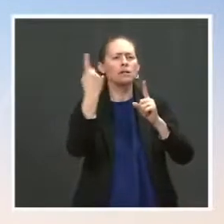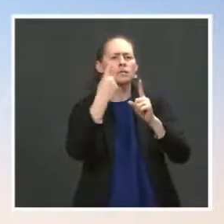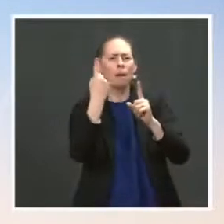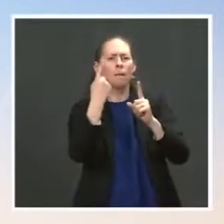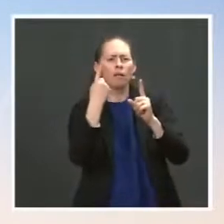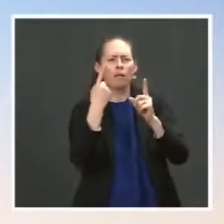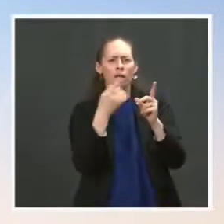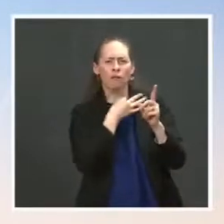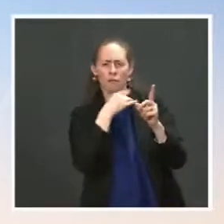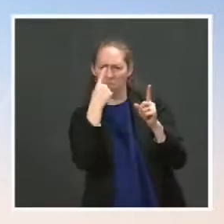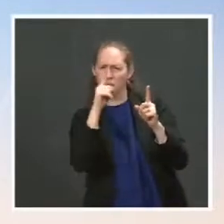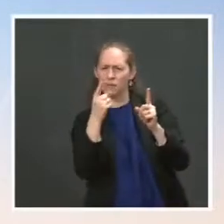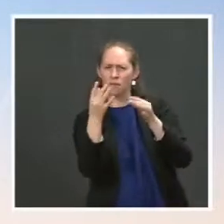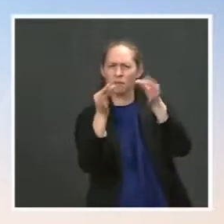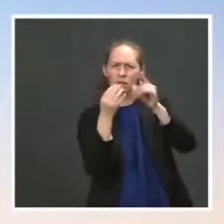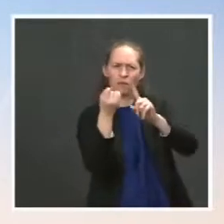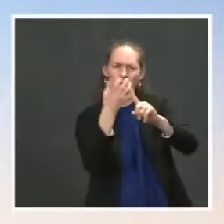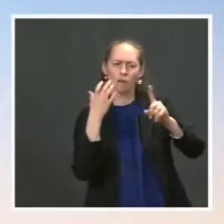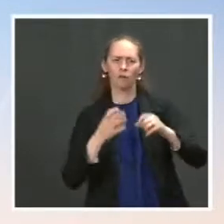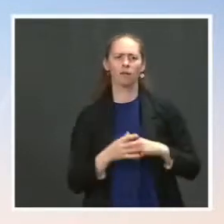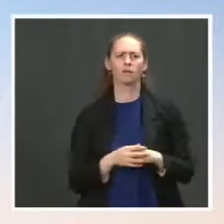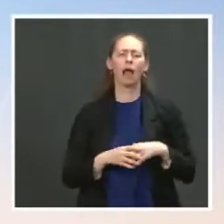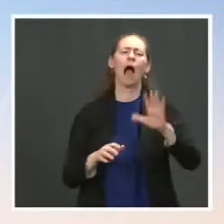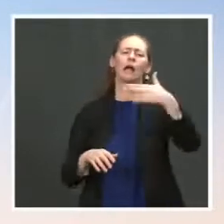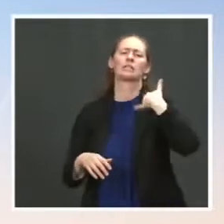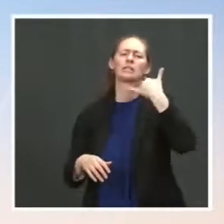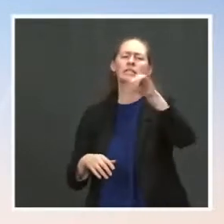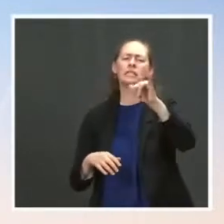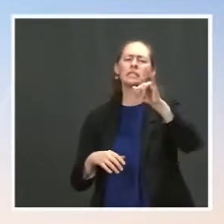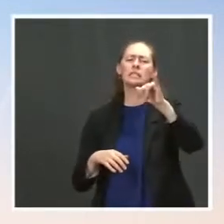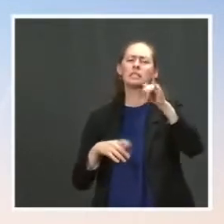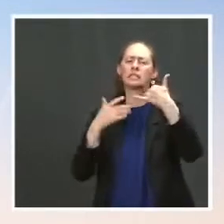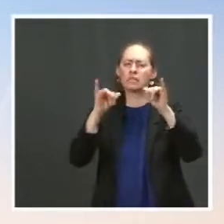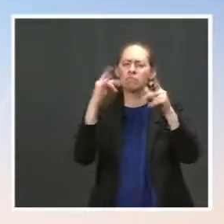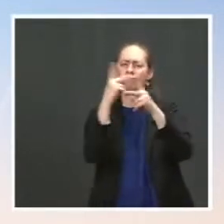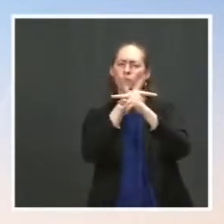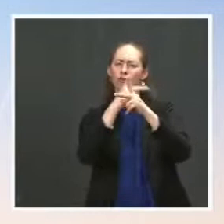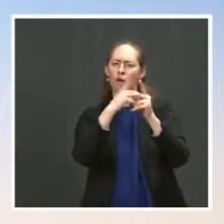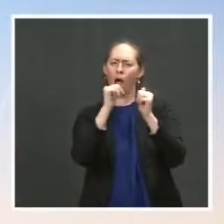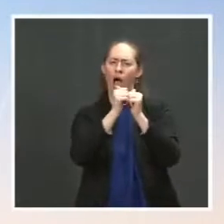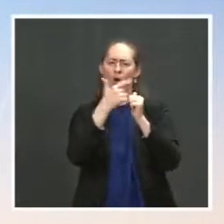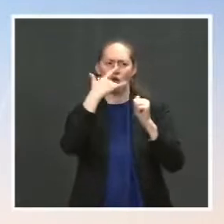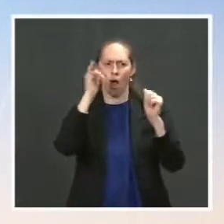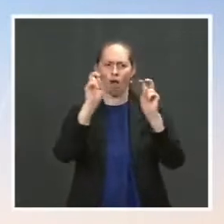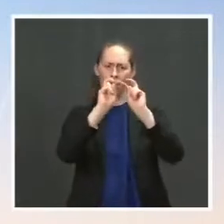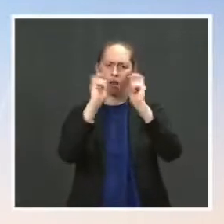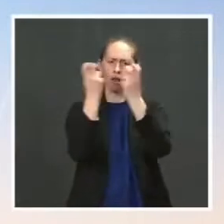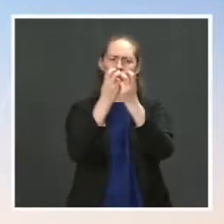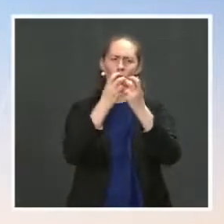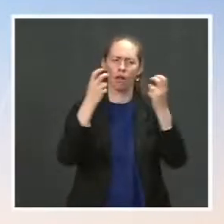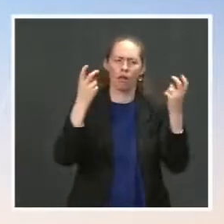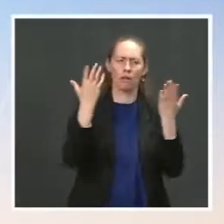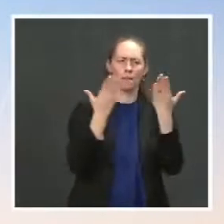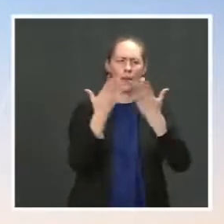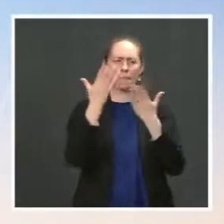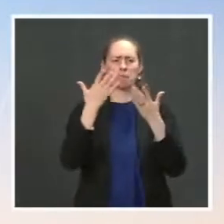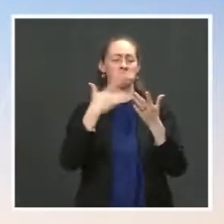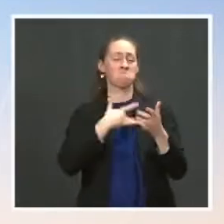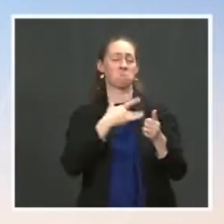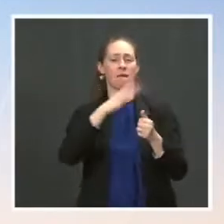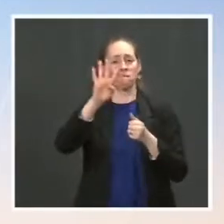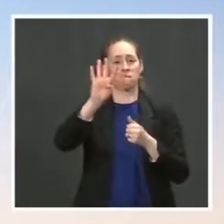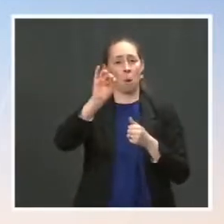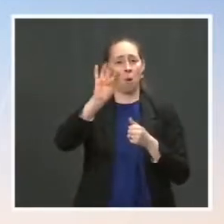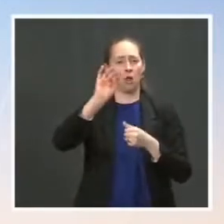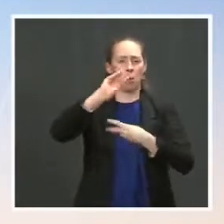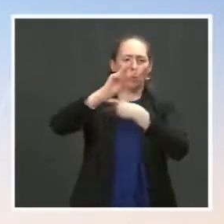the additional components or what the format of the summit will look like. We've invited about 40 leaders from around the world, so there's obviously a lot